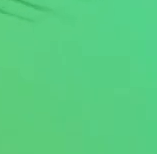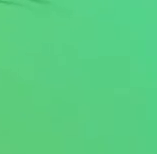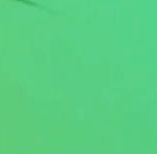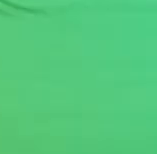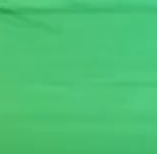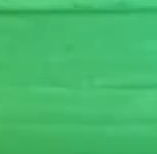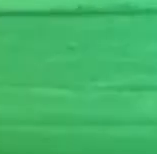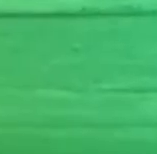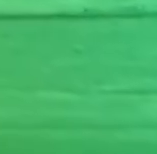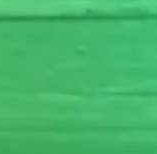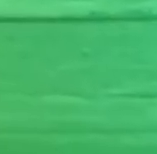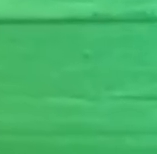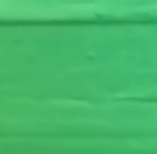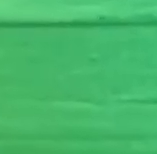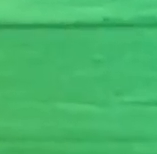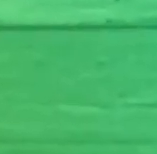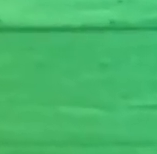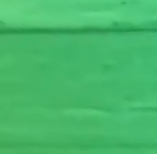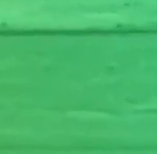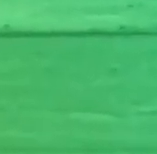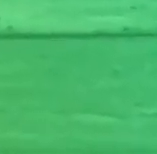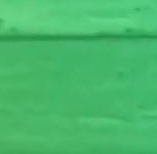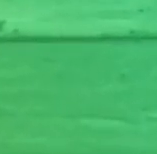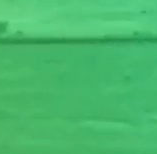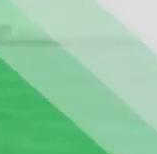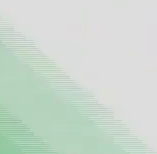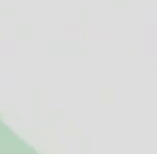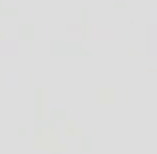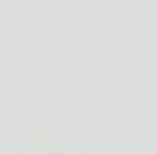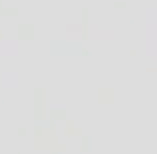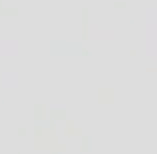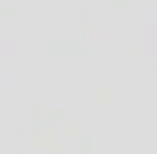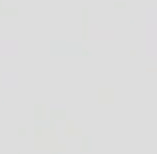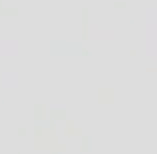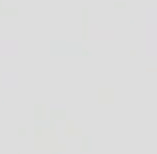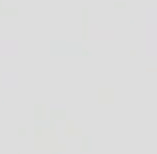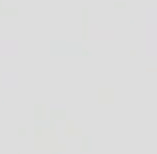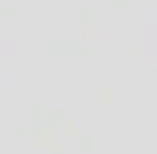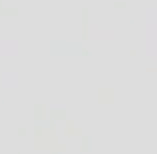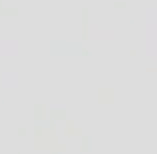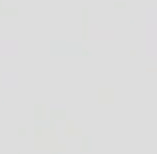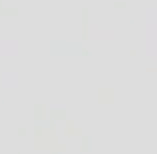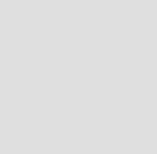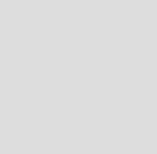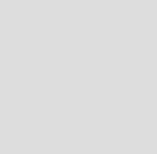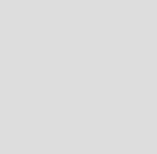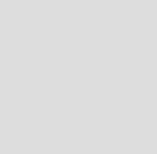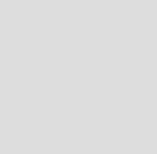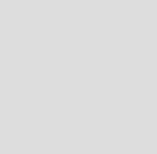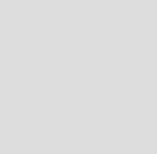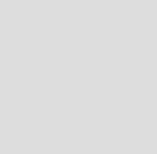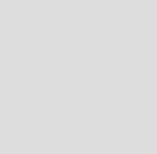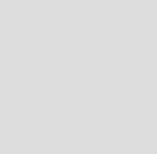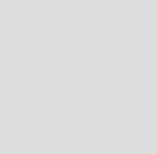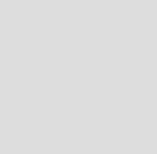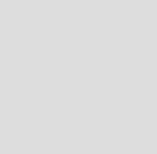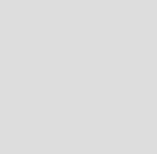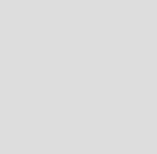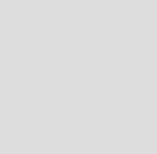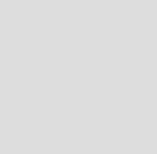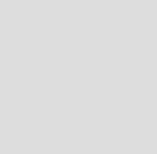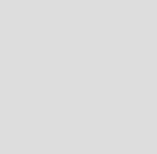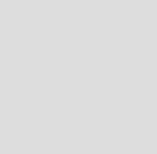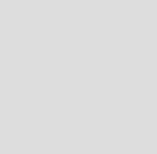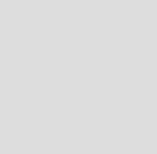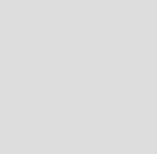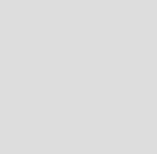need to weather the unexpected storms of life. It's that easy. Sign up for a debt consolidation loan, open an ASUS savings or fixed deposit, and walk away